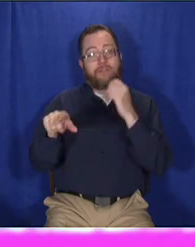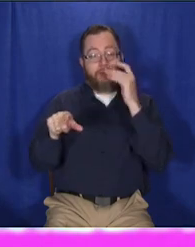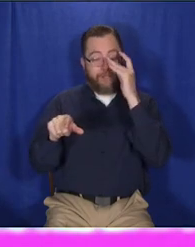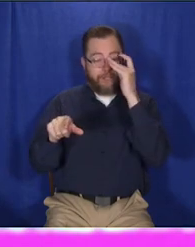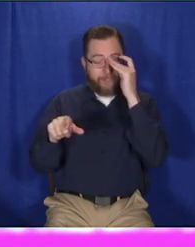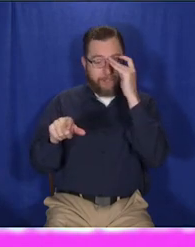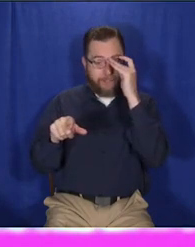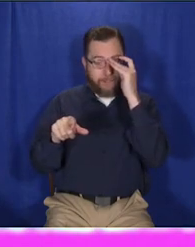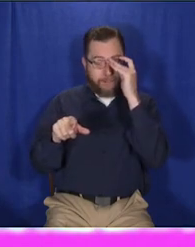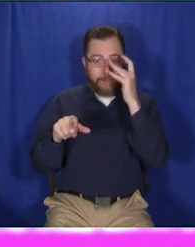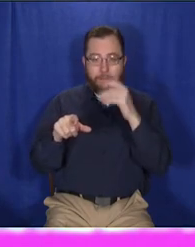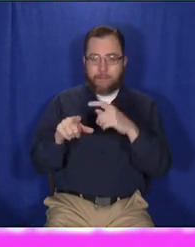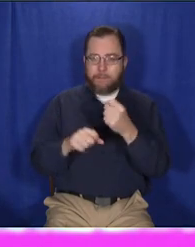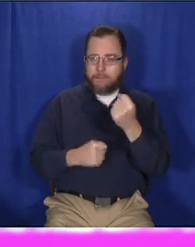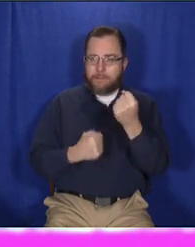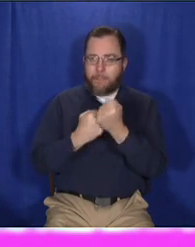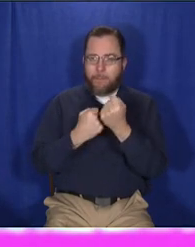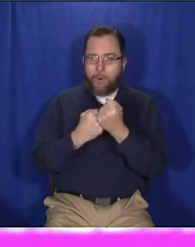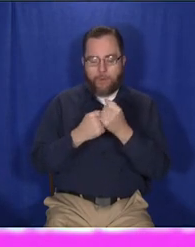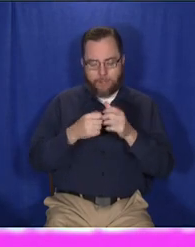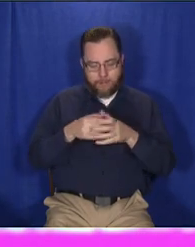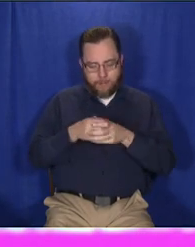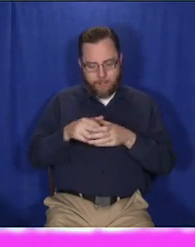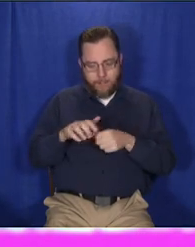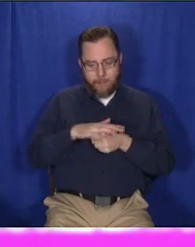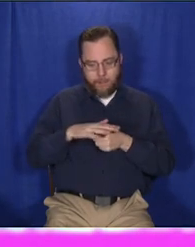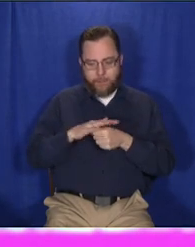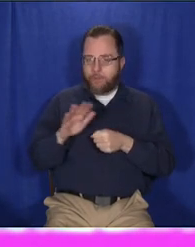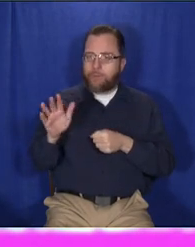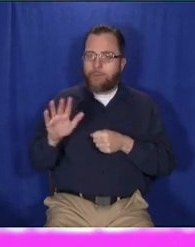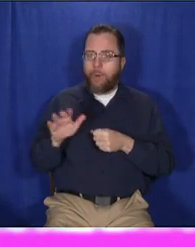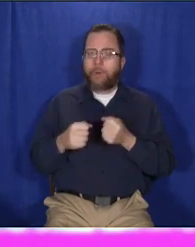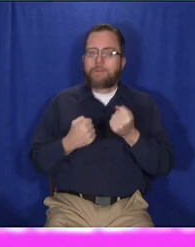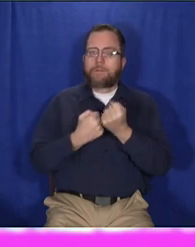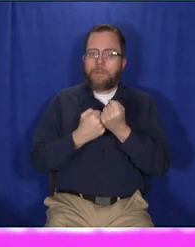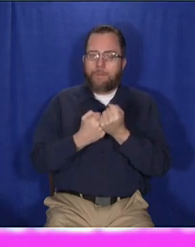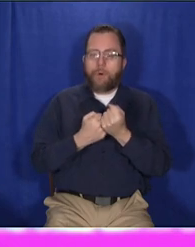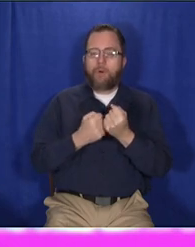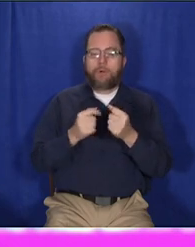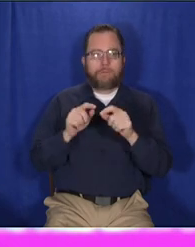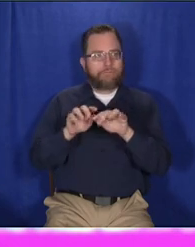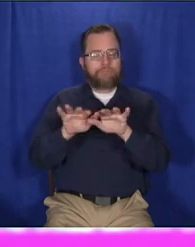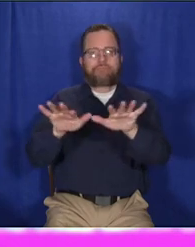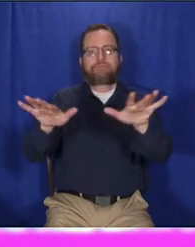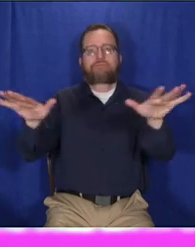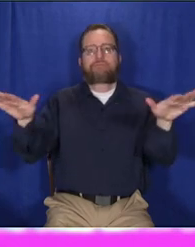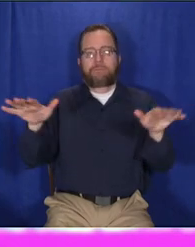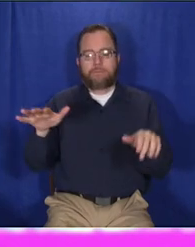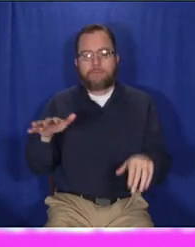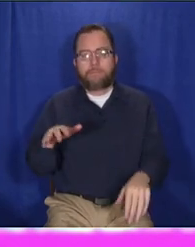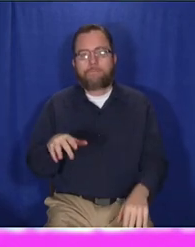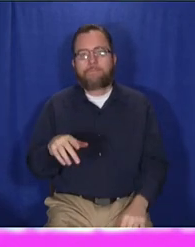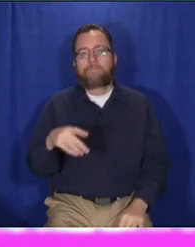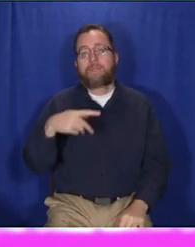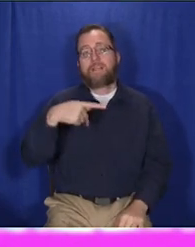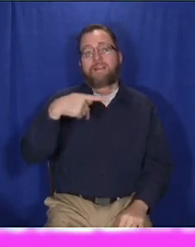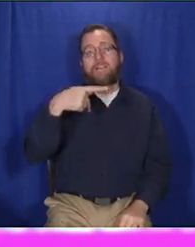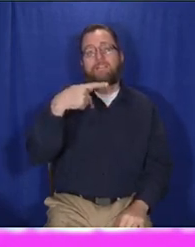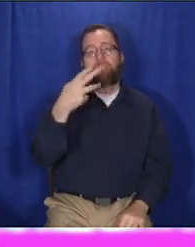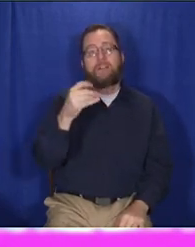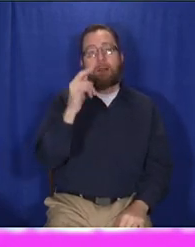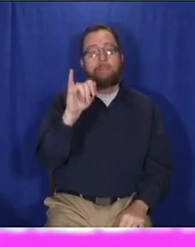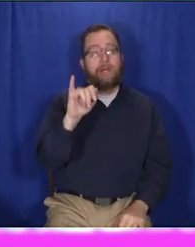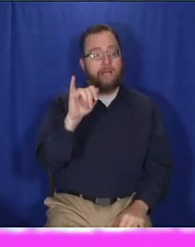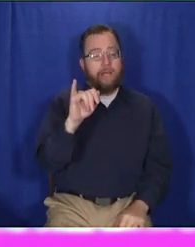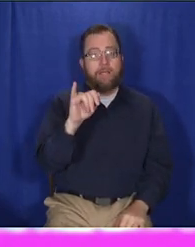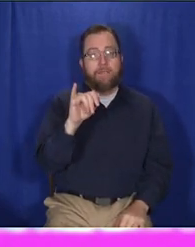traced the timeline of their partnership with Paul. So let me catch you up in case you missed it. We talked about how Philippi was one of the cities in the